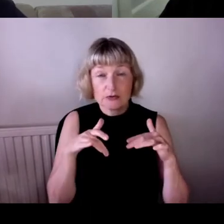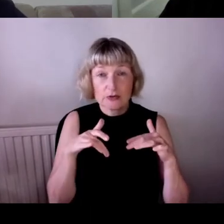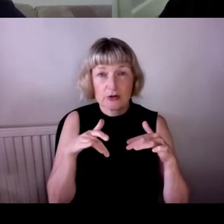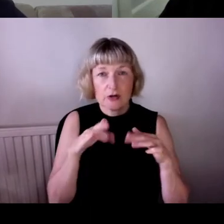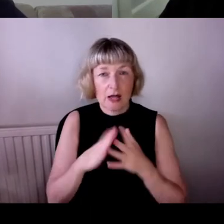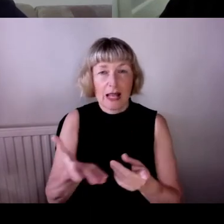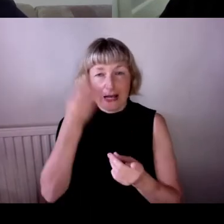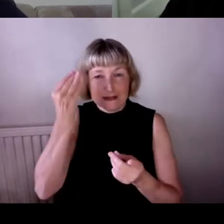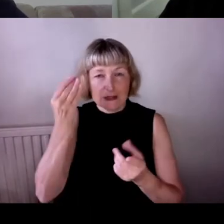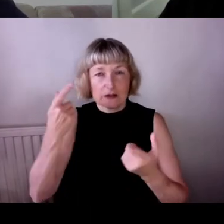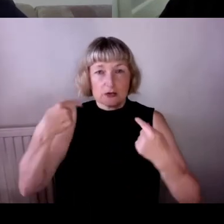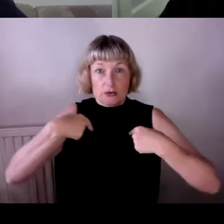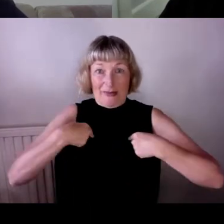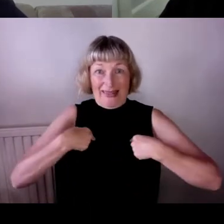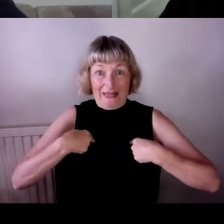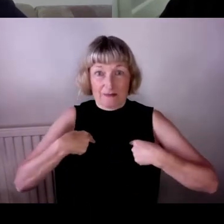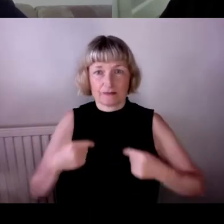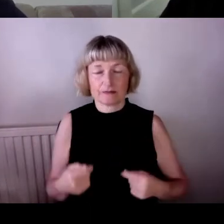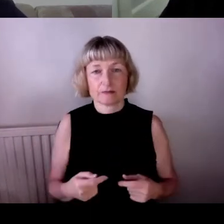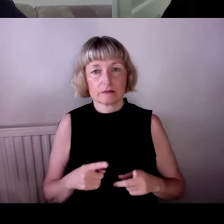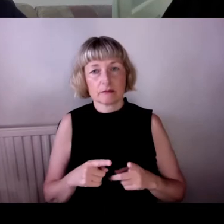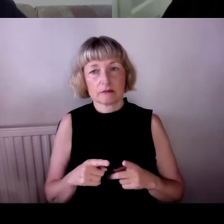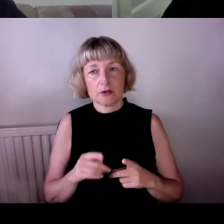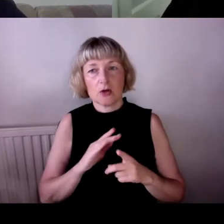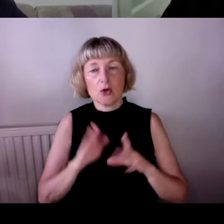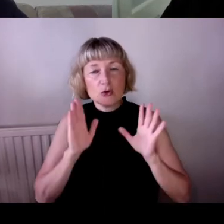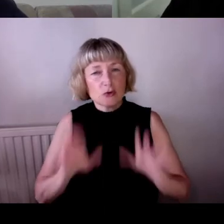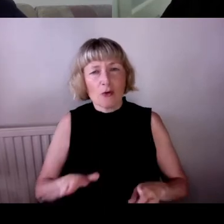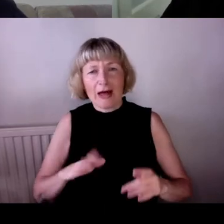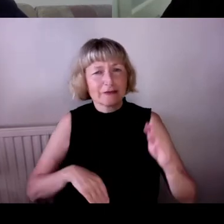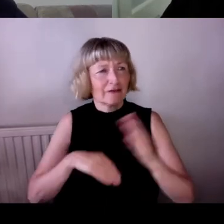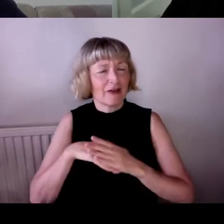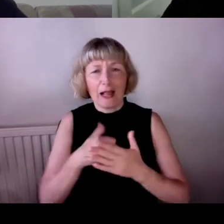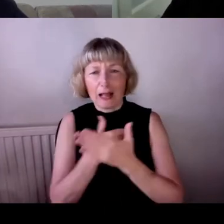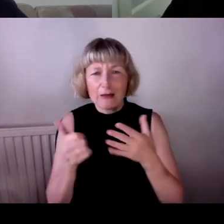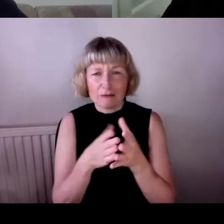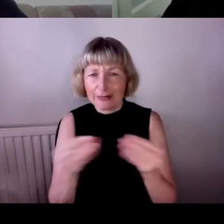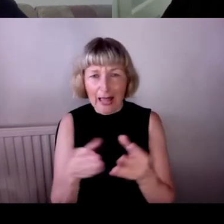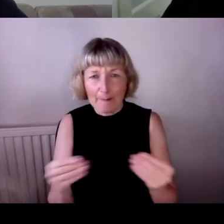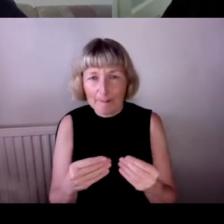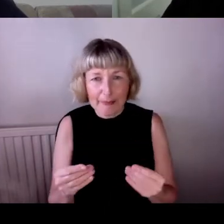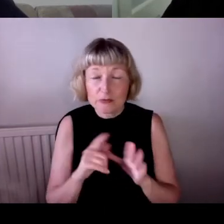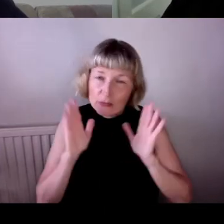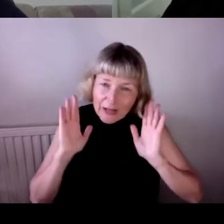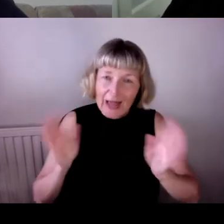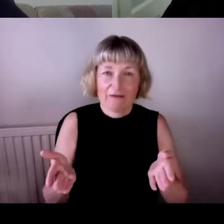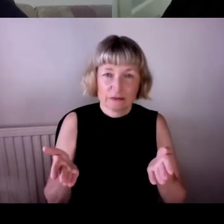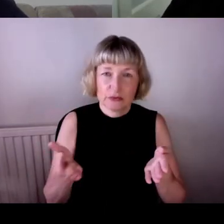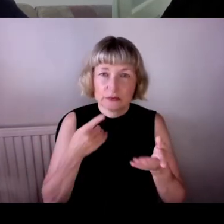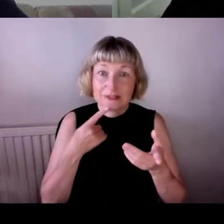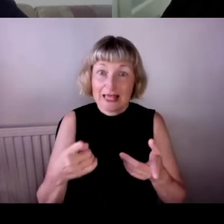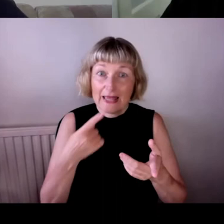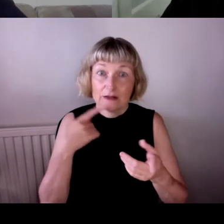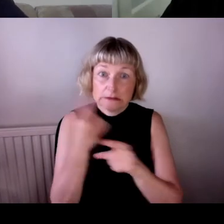shut up. Because you don't have to fill every single gap. There are gaps that are there for dramatic purpose.